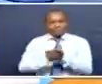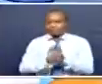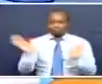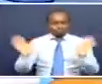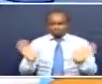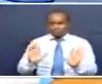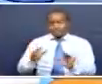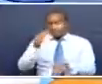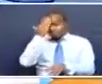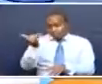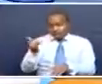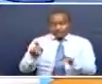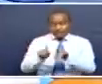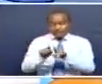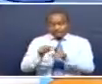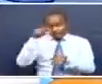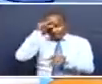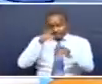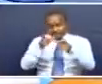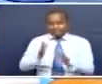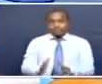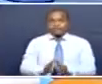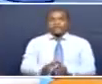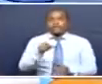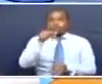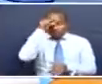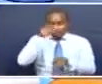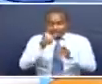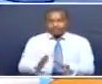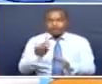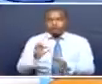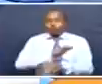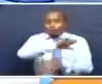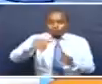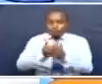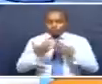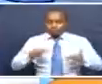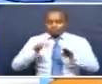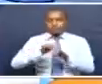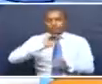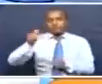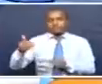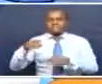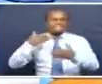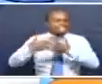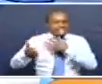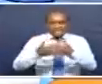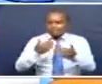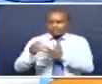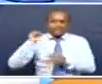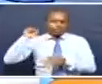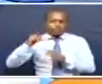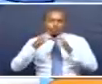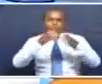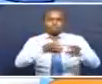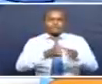governor, you are the governor of everybody in the county. Mm-hmm. It doesn't matter their political affiliations or even if they are apolitical